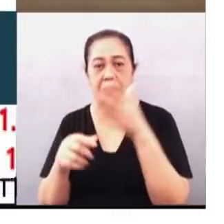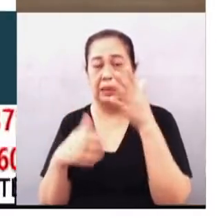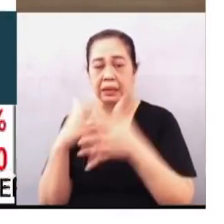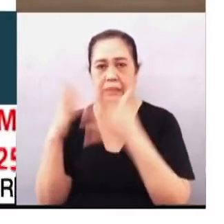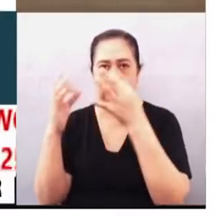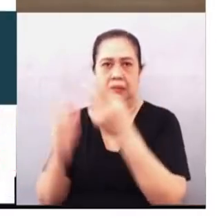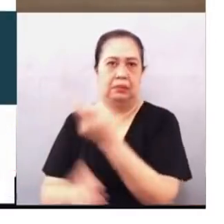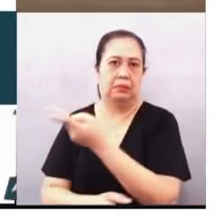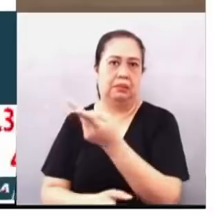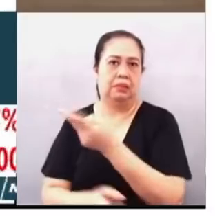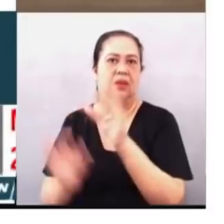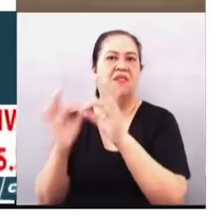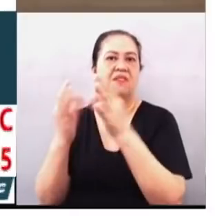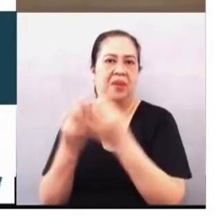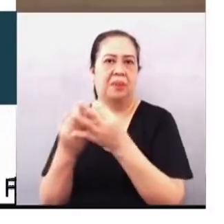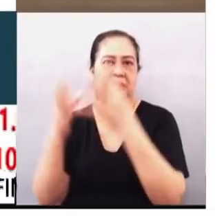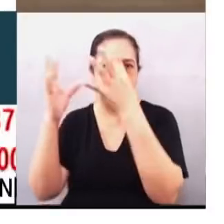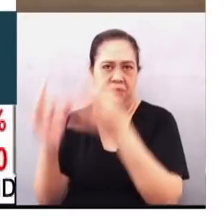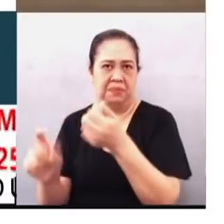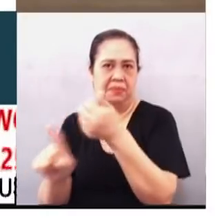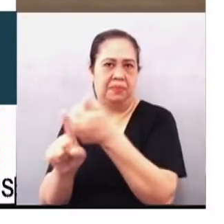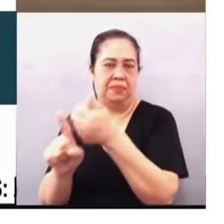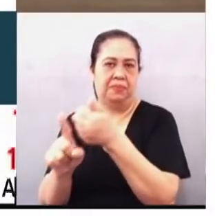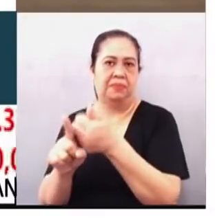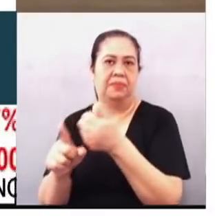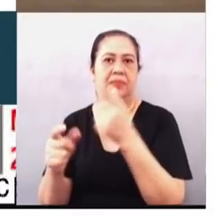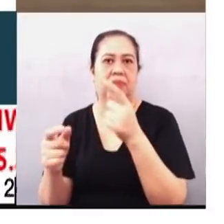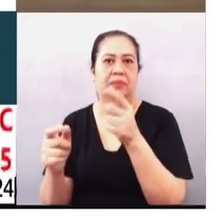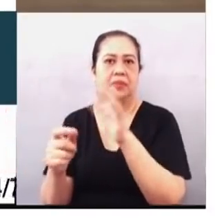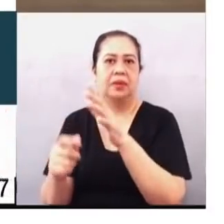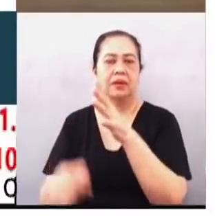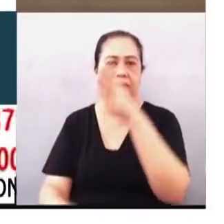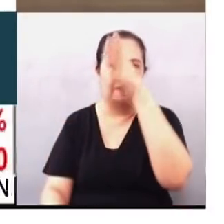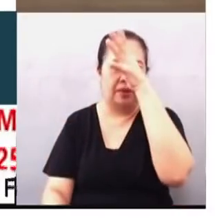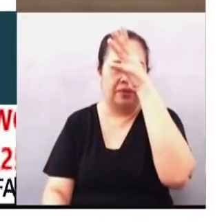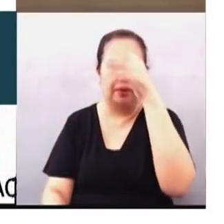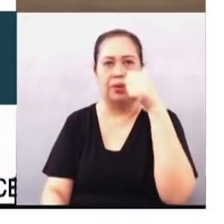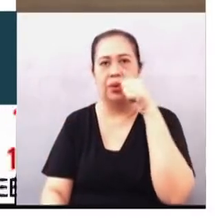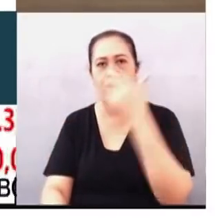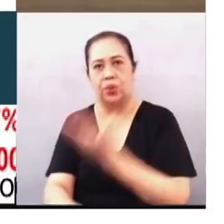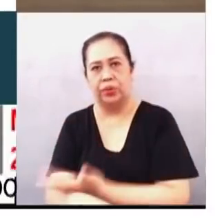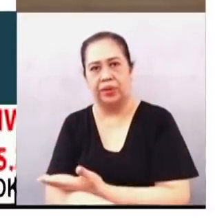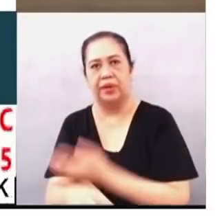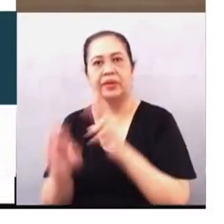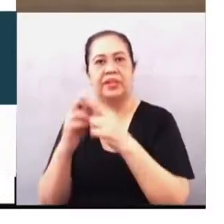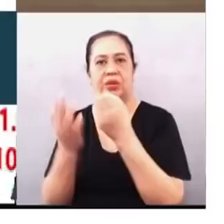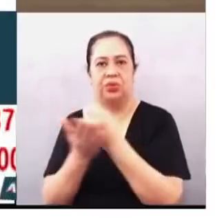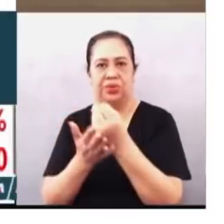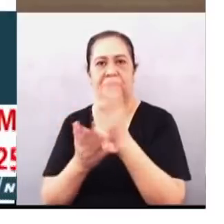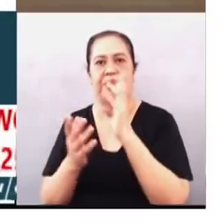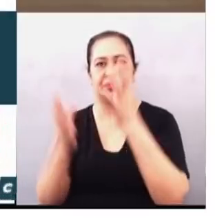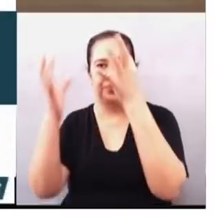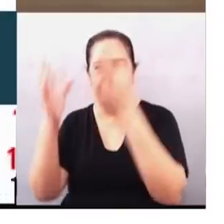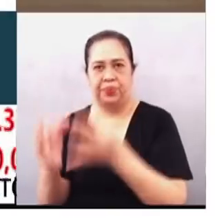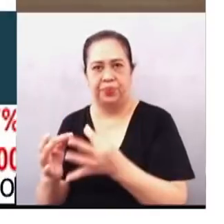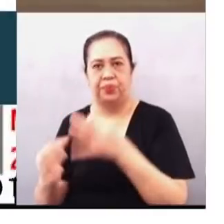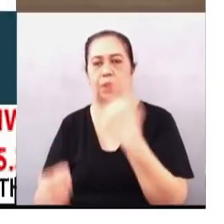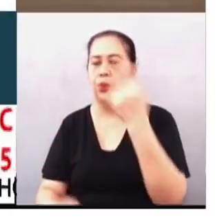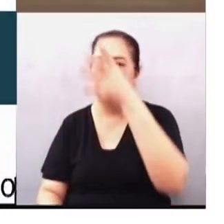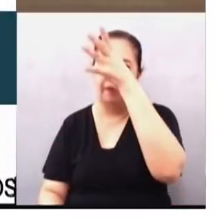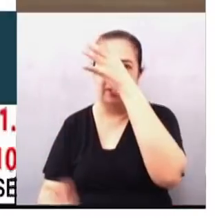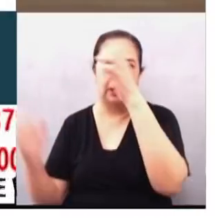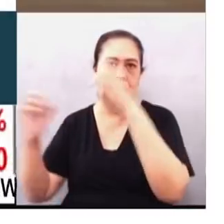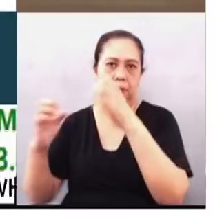In the end, family matters. Yun ang father and daughter relationship will prevail. So yung father lang talaga ang expected natin